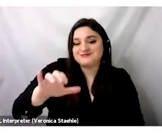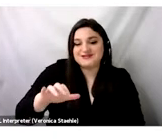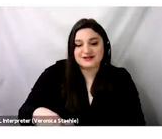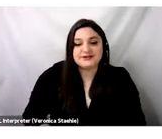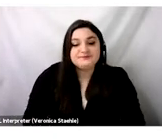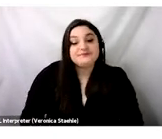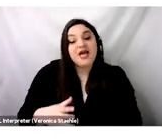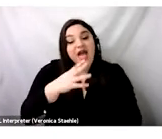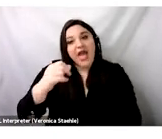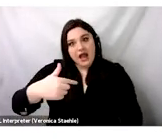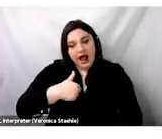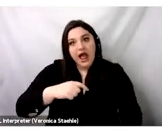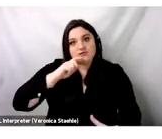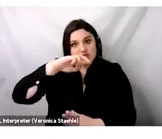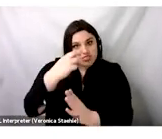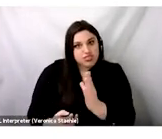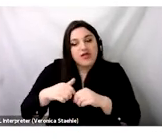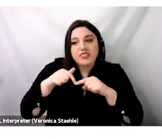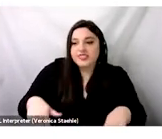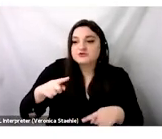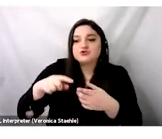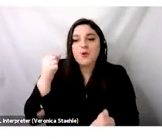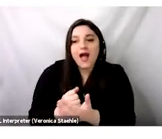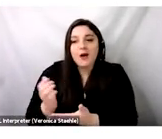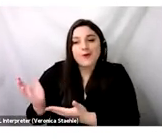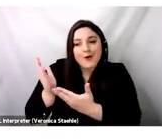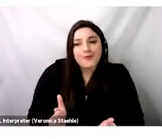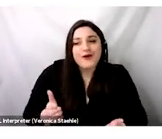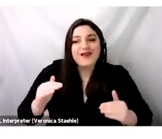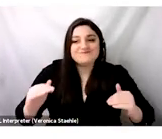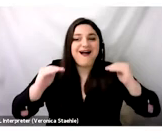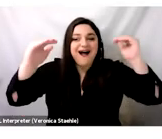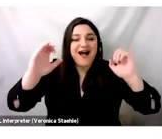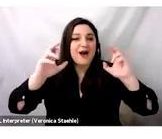can become experts and we can really redefine what it means to be an expert.